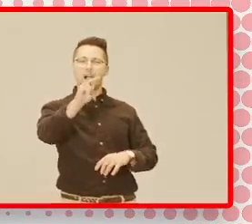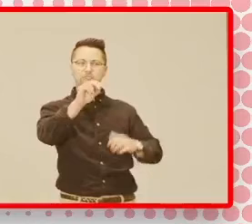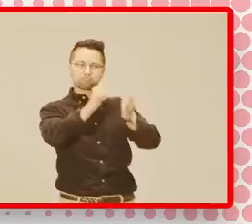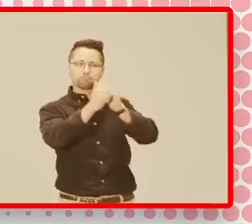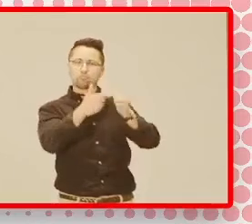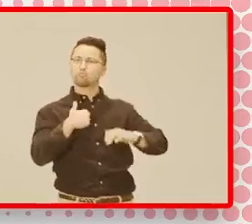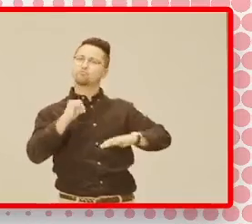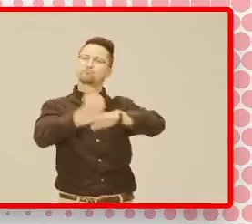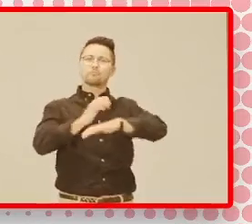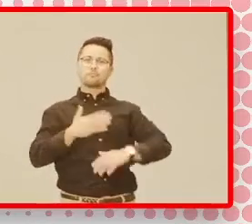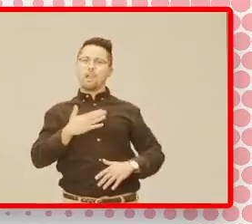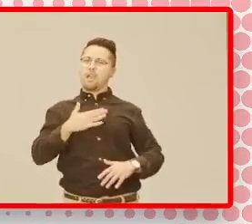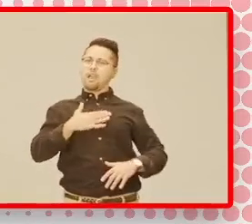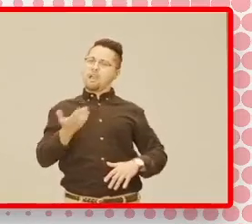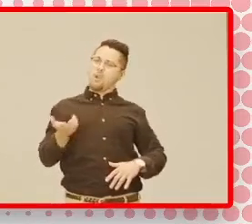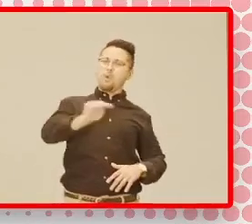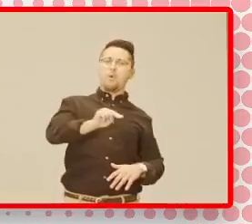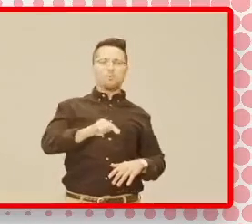Why?